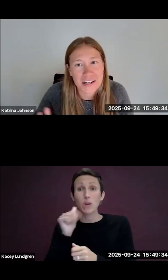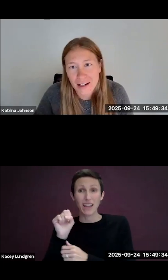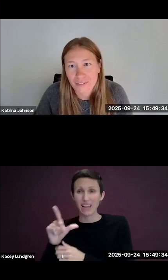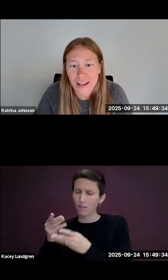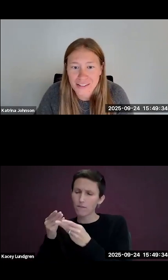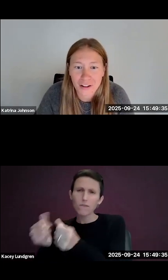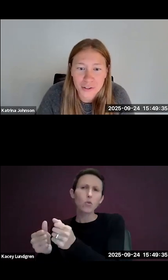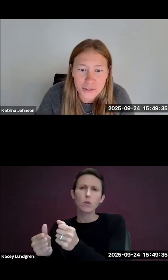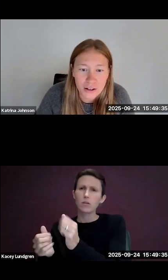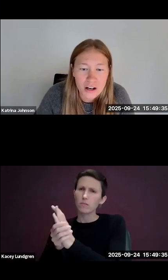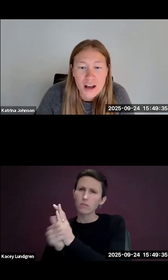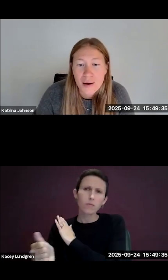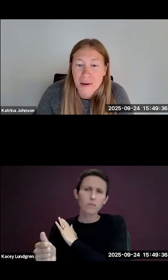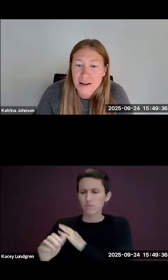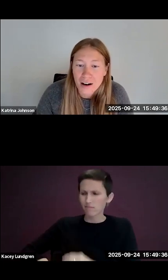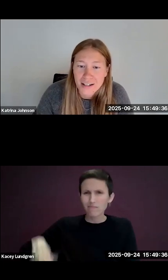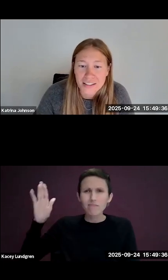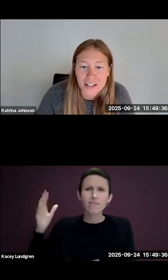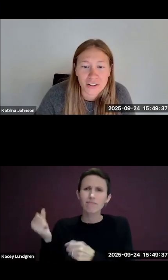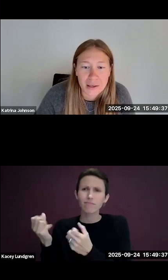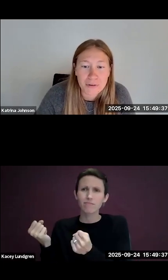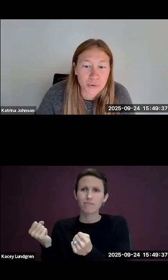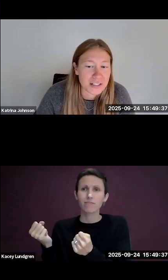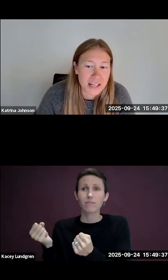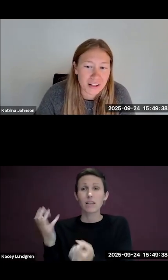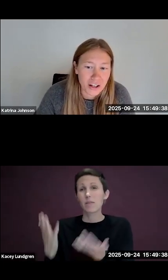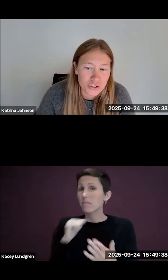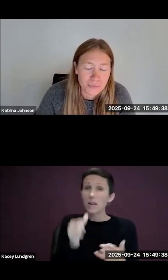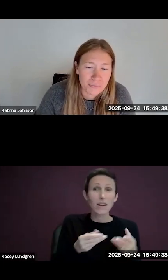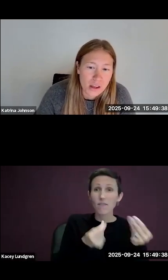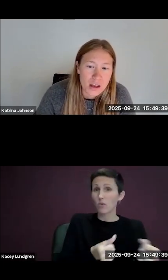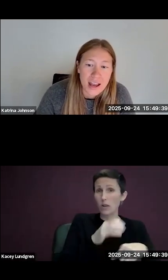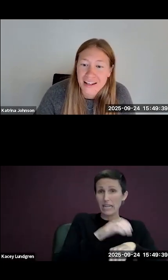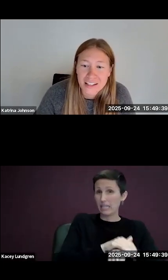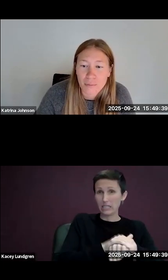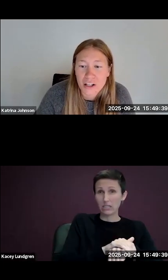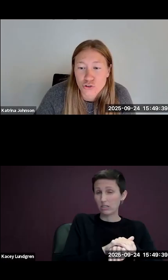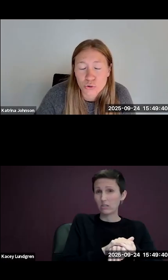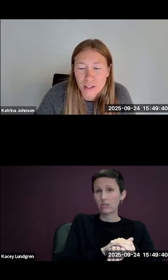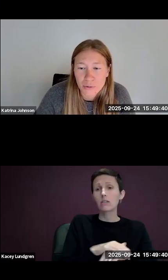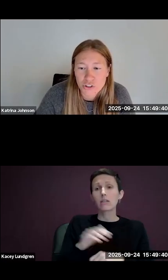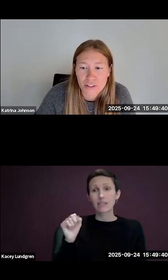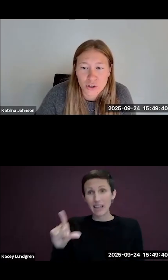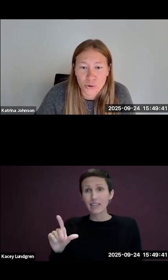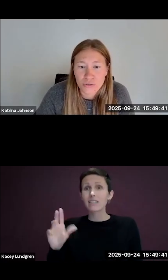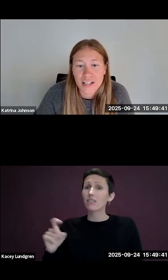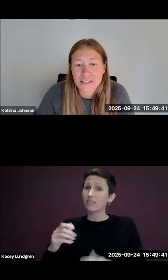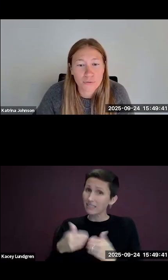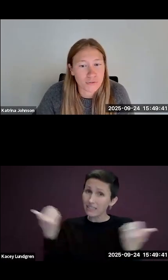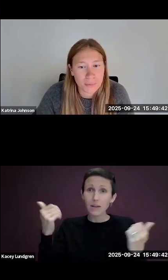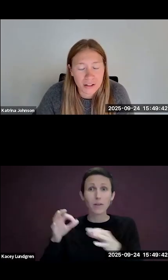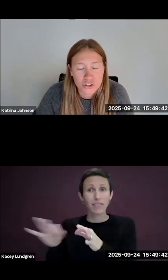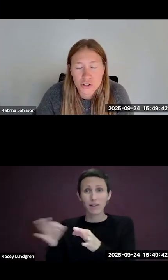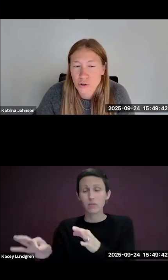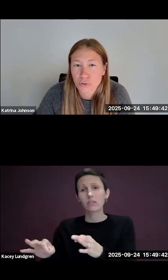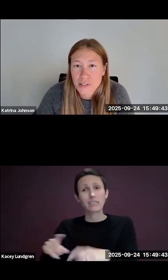ASL or a native ASL user may not necessarily be fluent in English. ASL, being a true language of its own, is